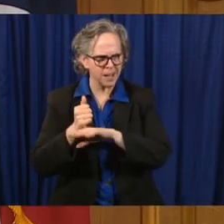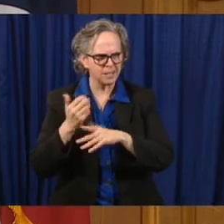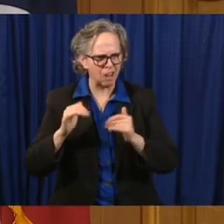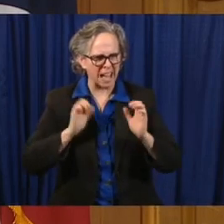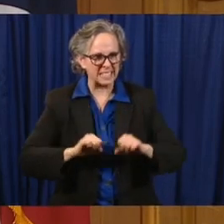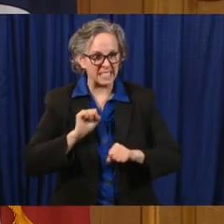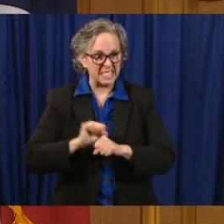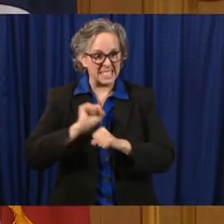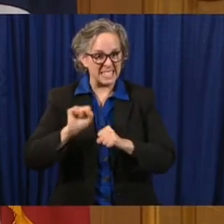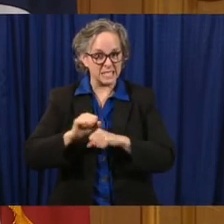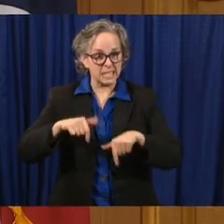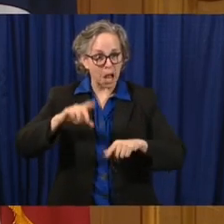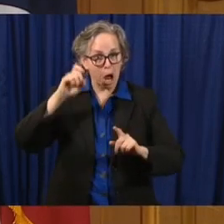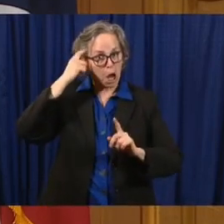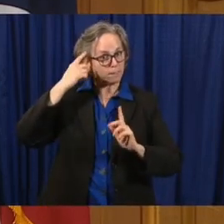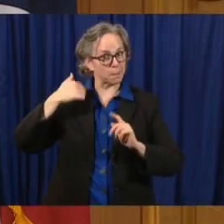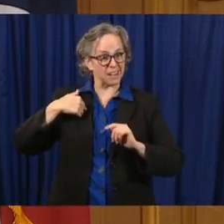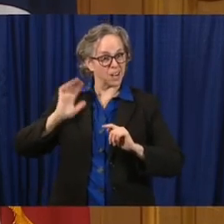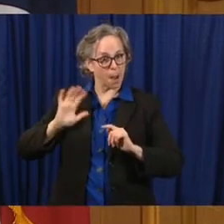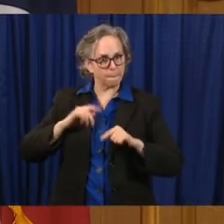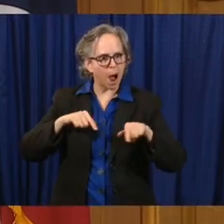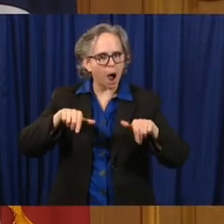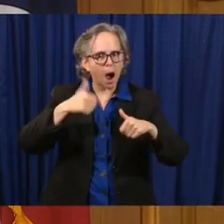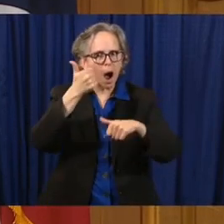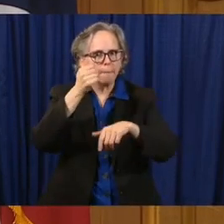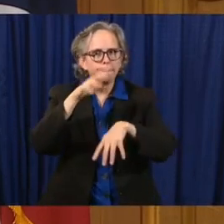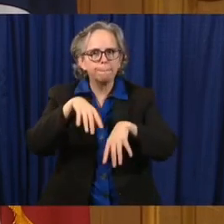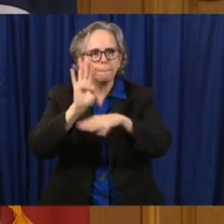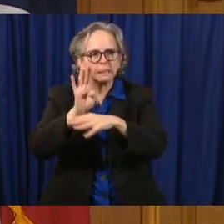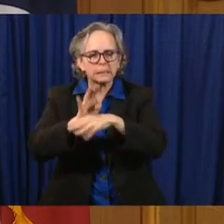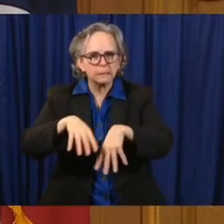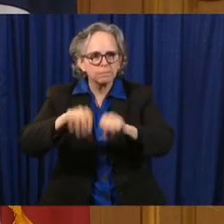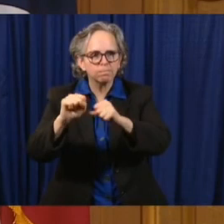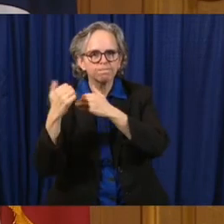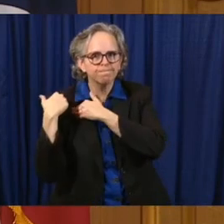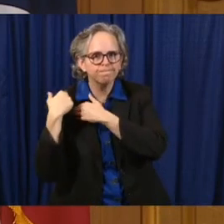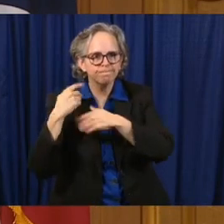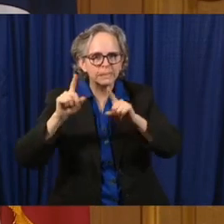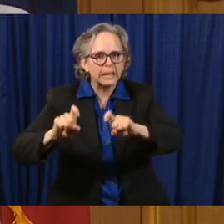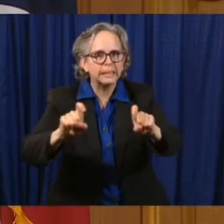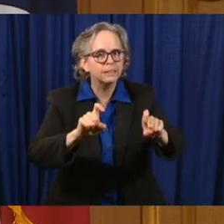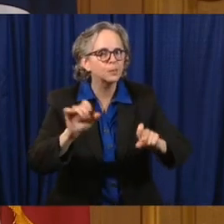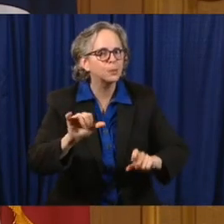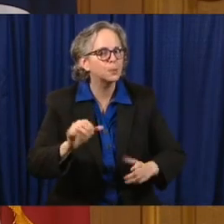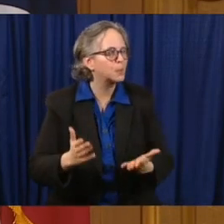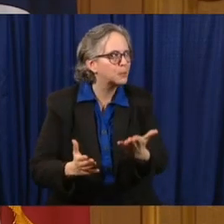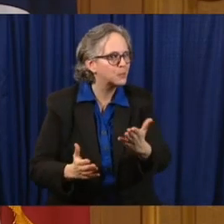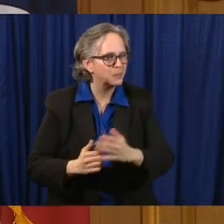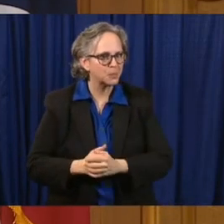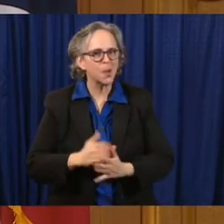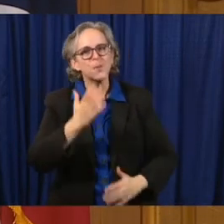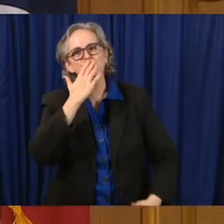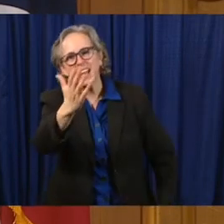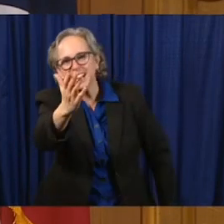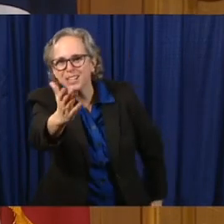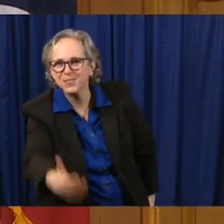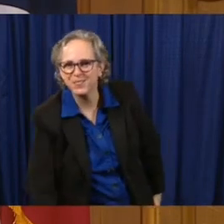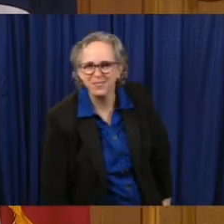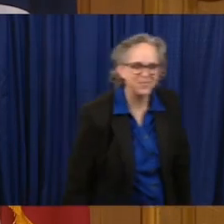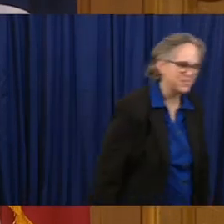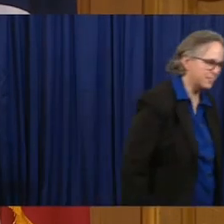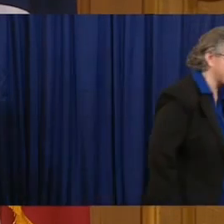testing. But again, that is an essential component of getting back to work. And